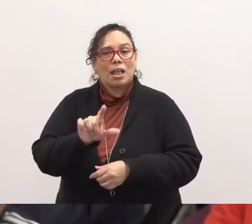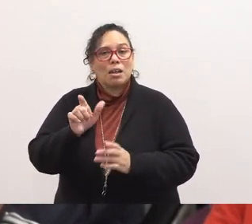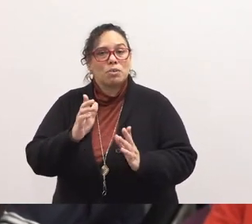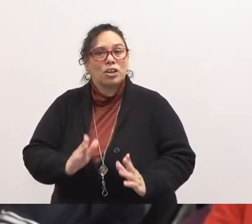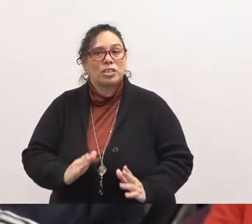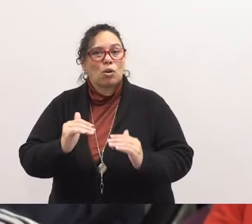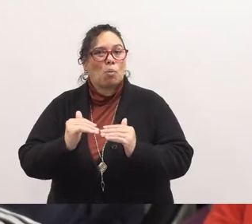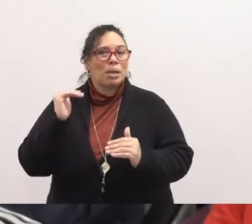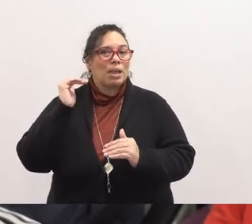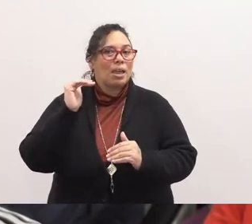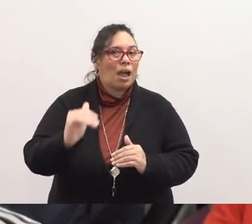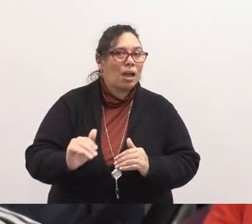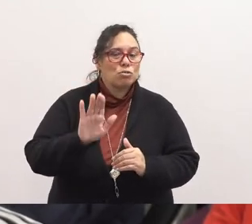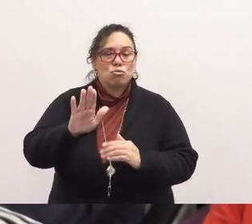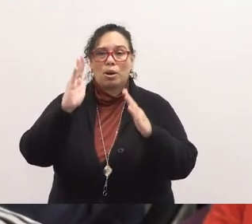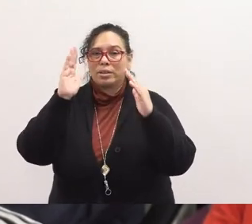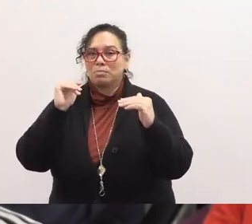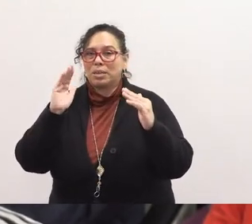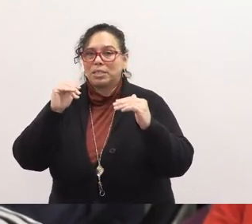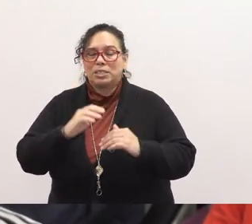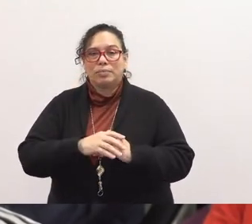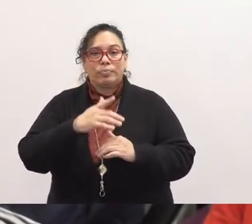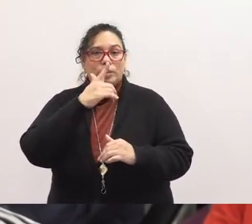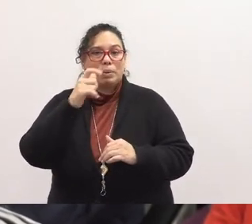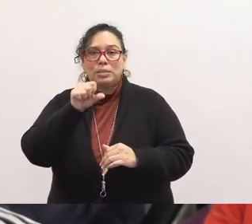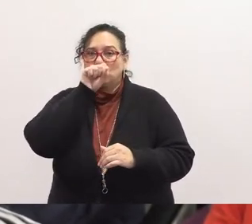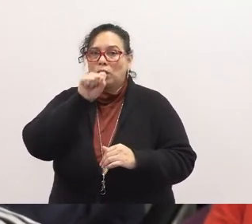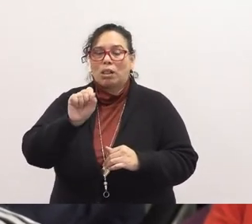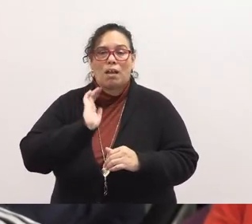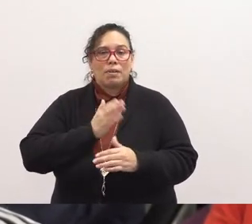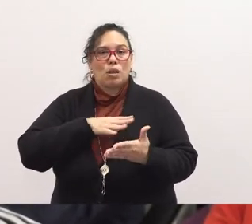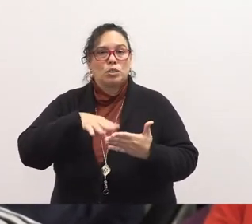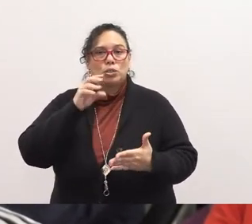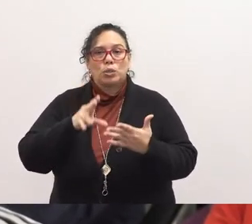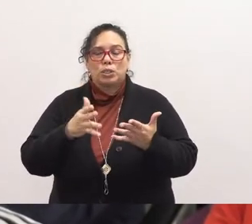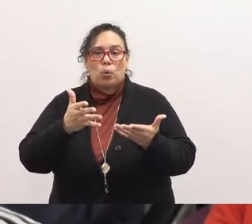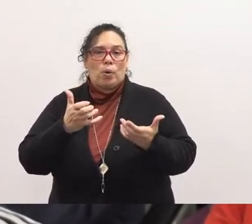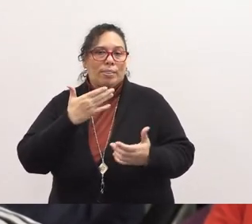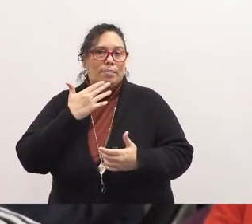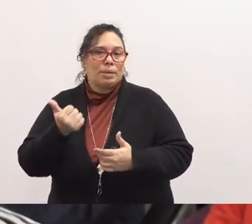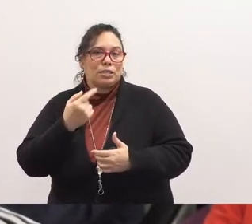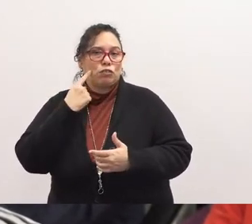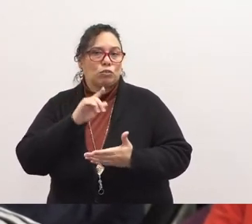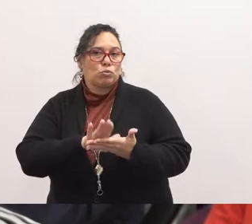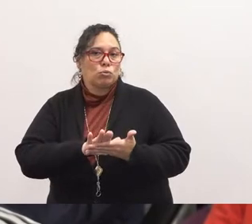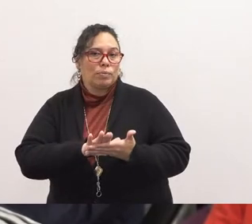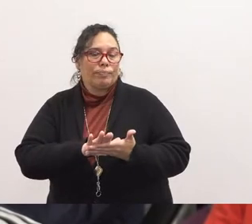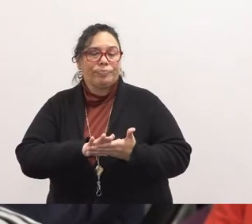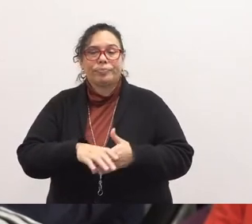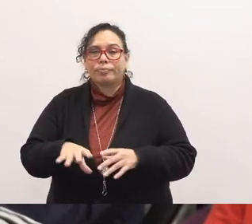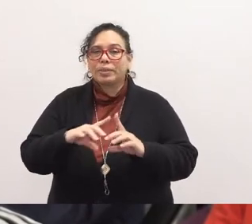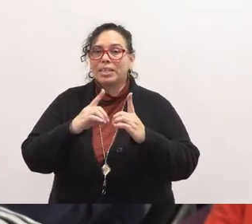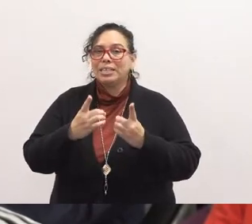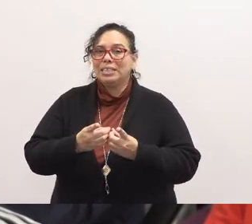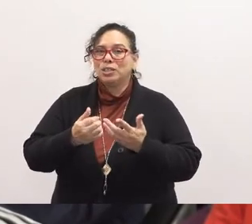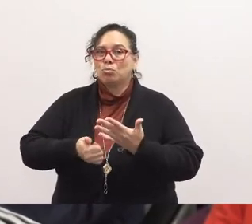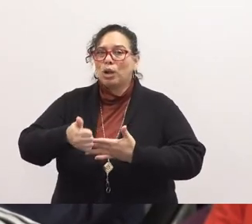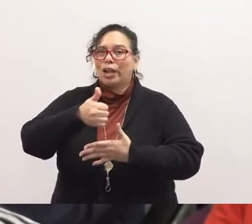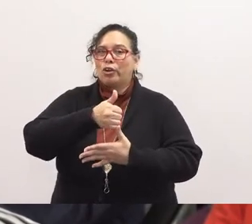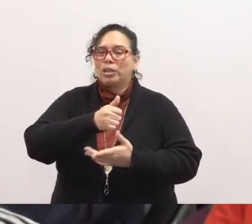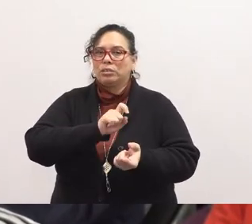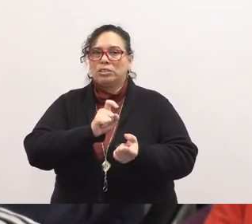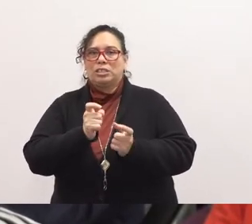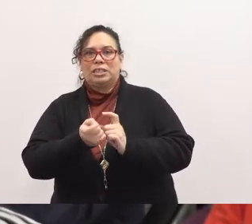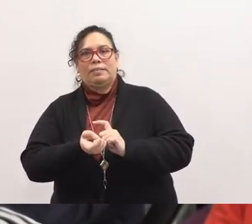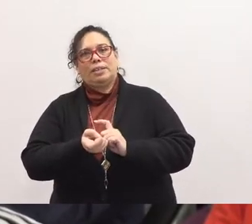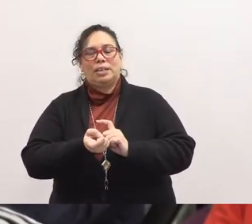Librarians go beyond your expectations because we love our students and we want the best for our schools. The district's priorities are shifting